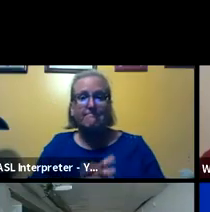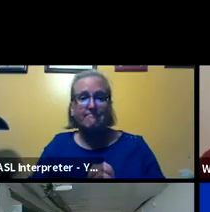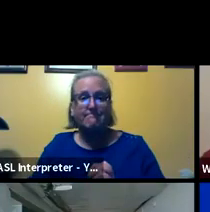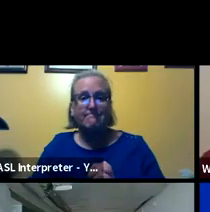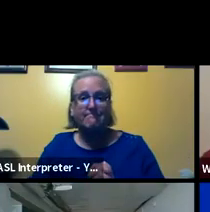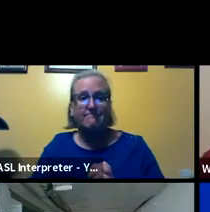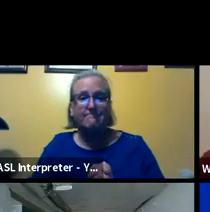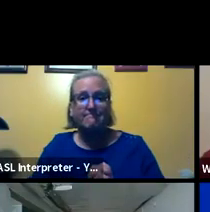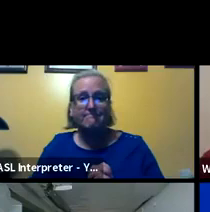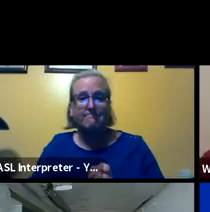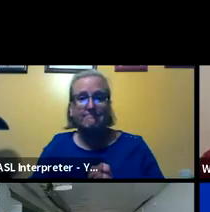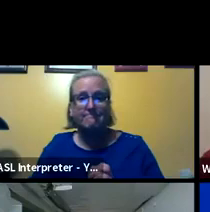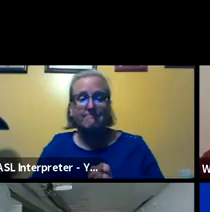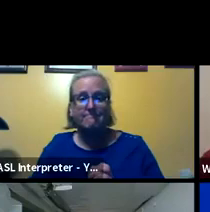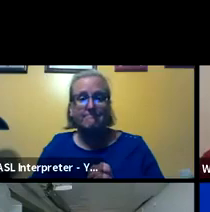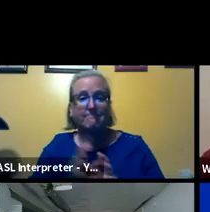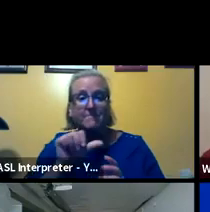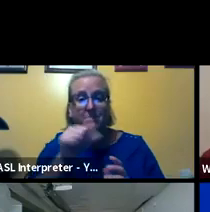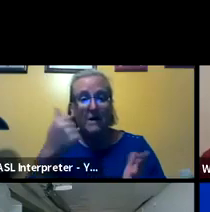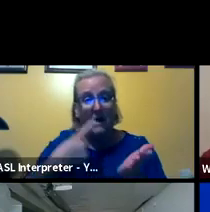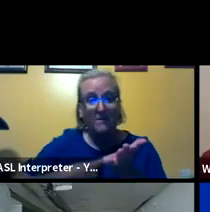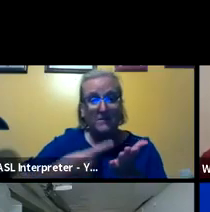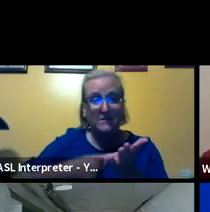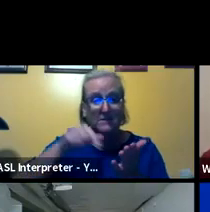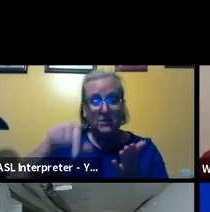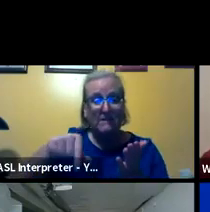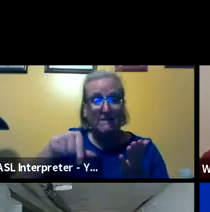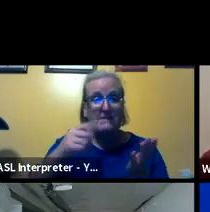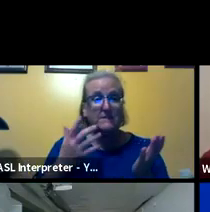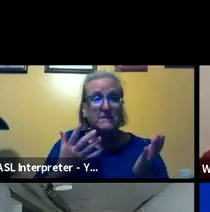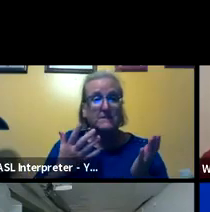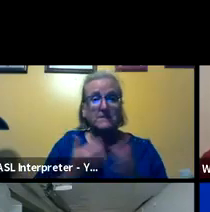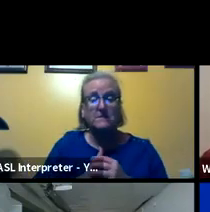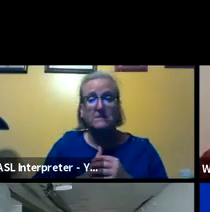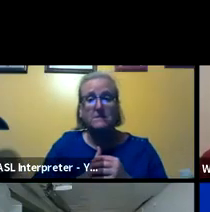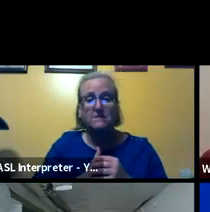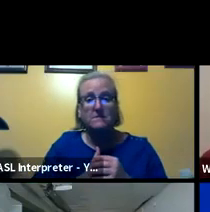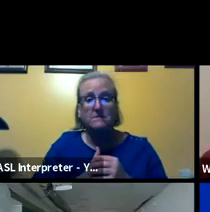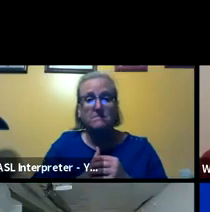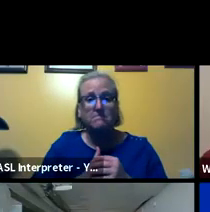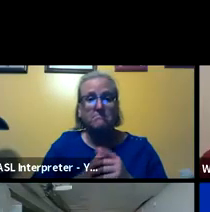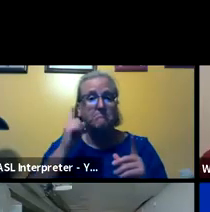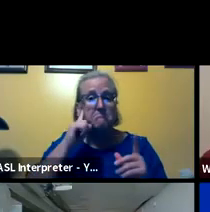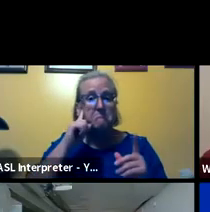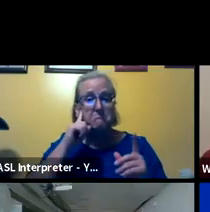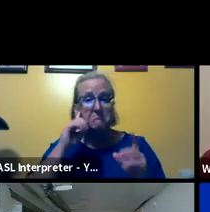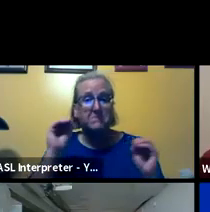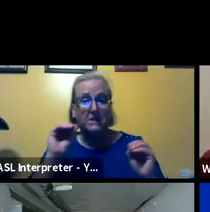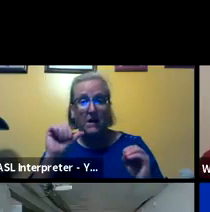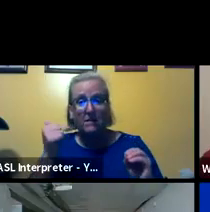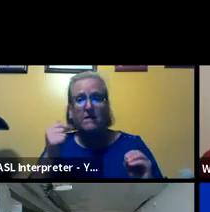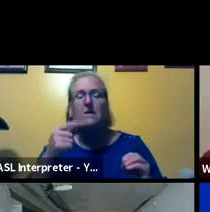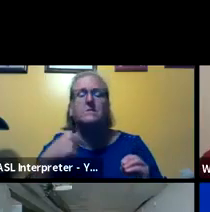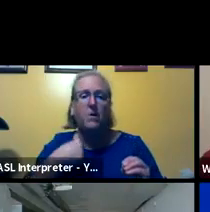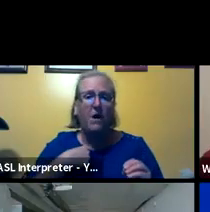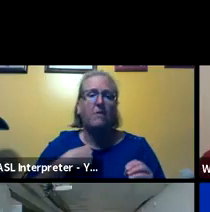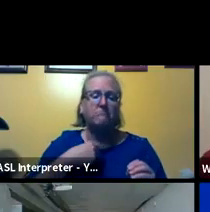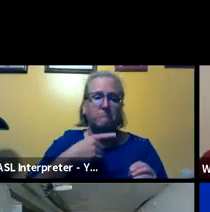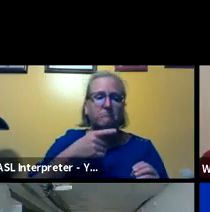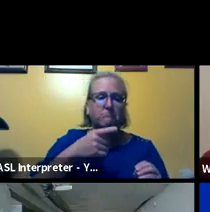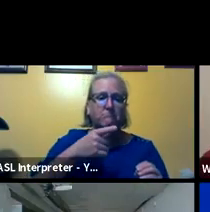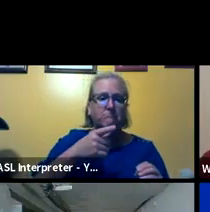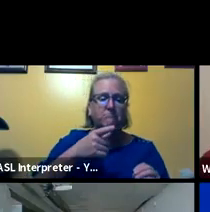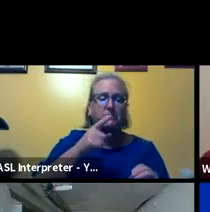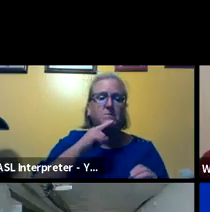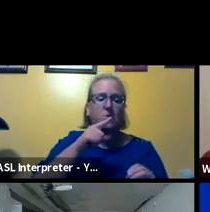Right. Any other discussion on this matter? Okay, hearing none, I will call the roll for the vote on